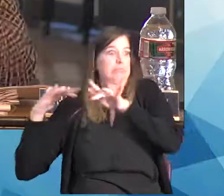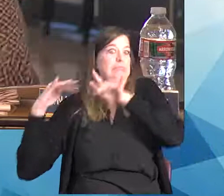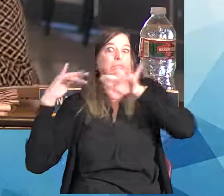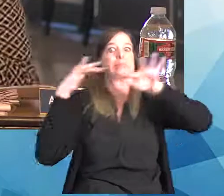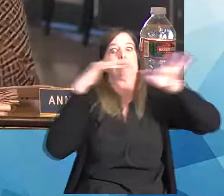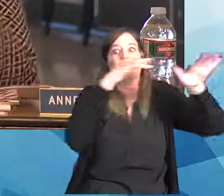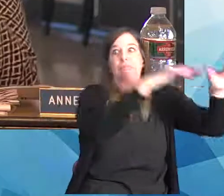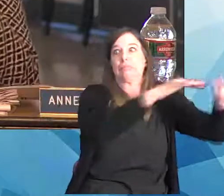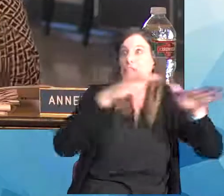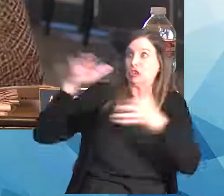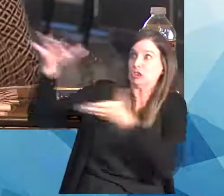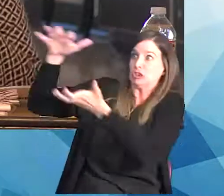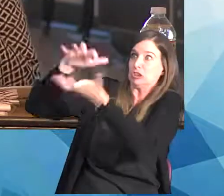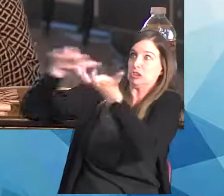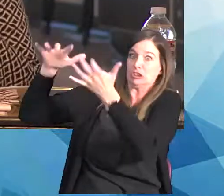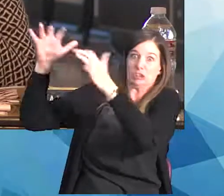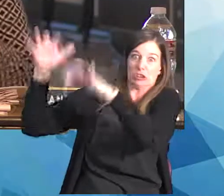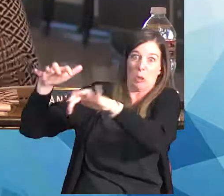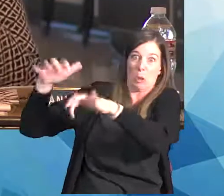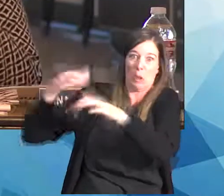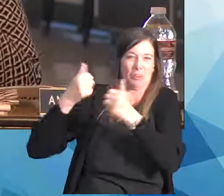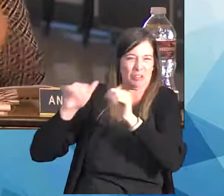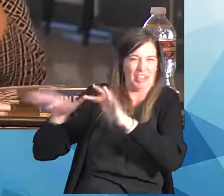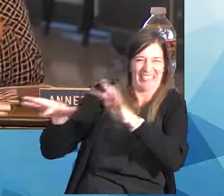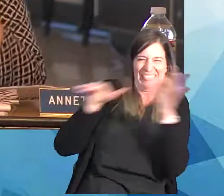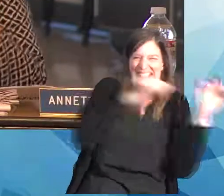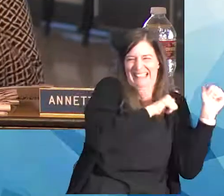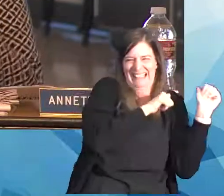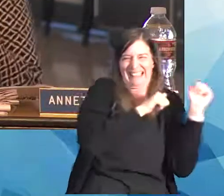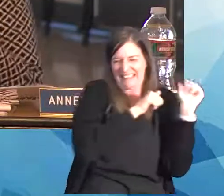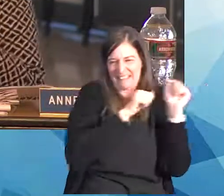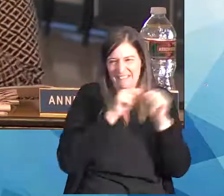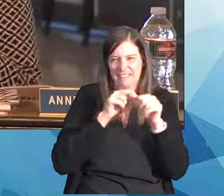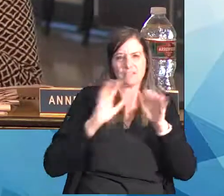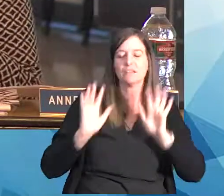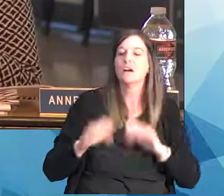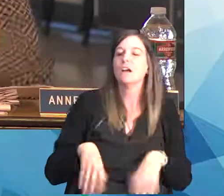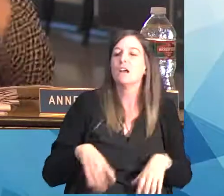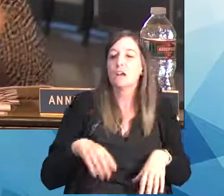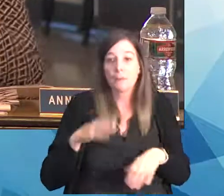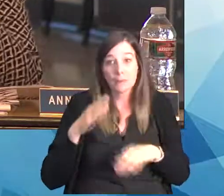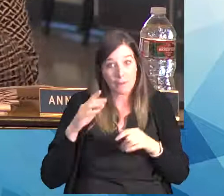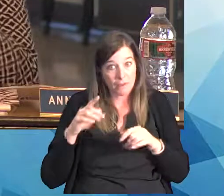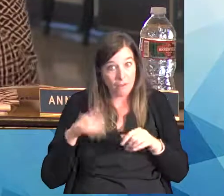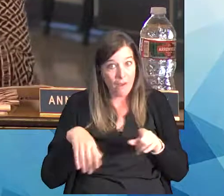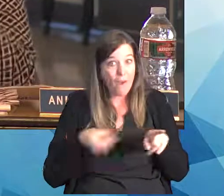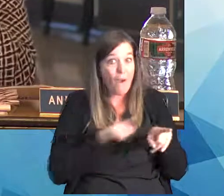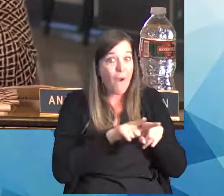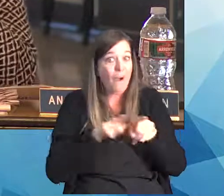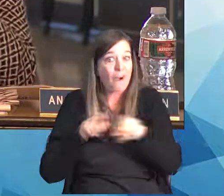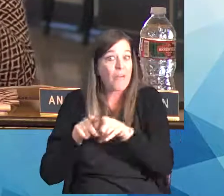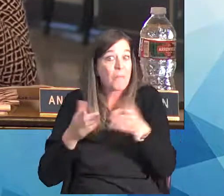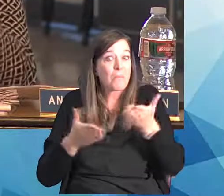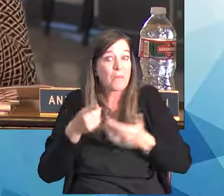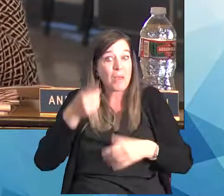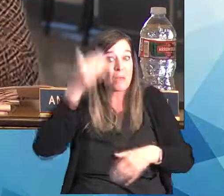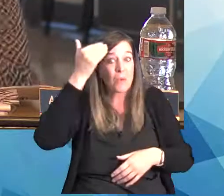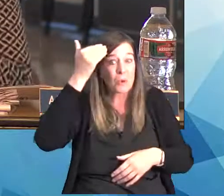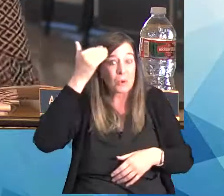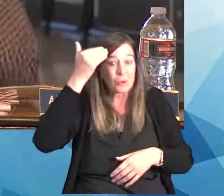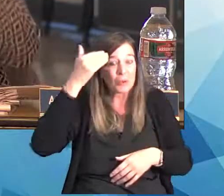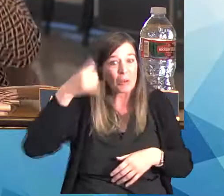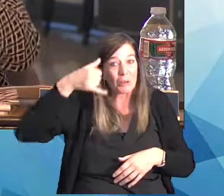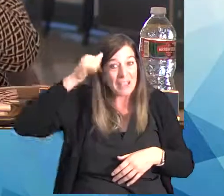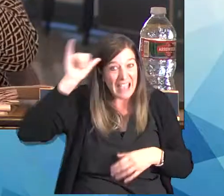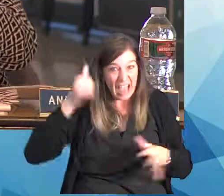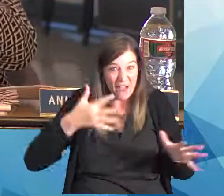storm. But unfortunately, some of you may also know, cattle, they don't run very